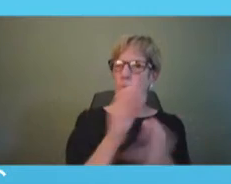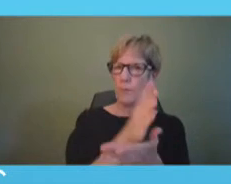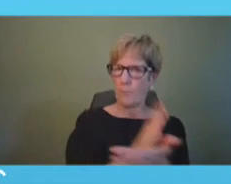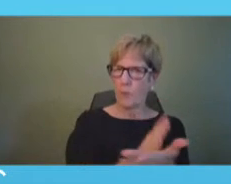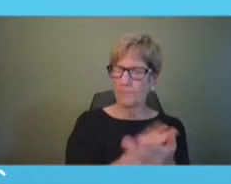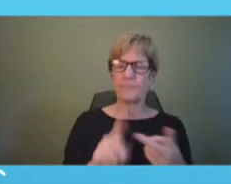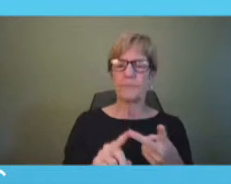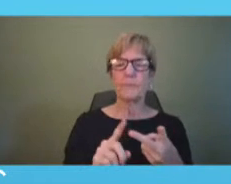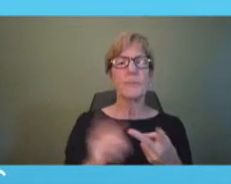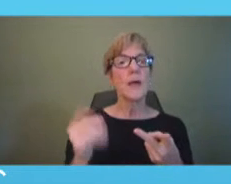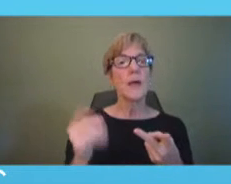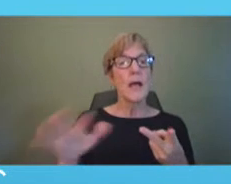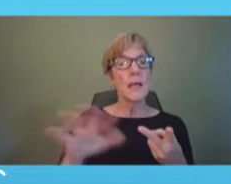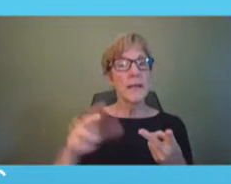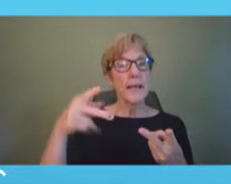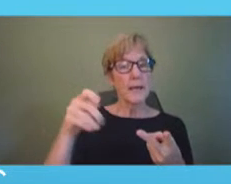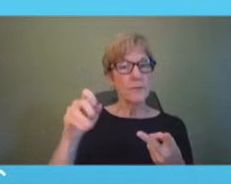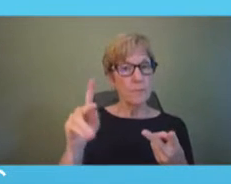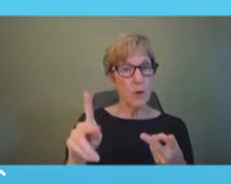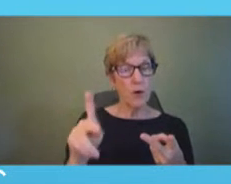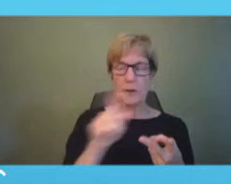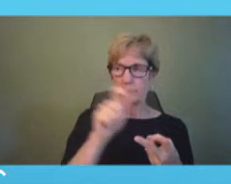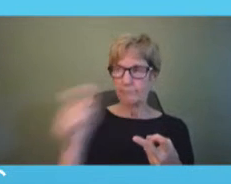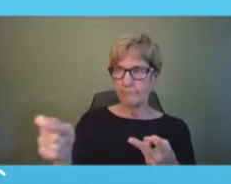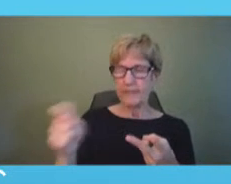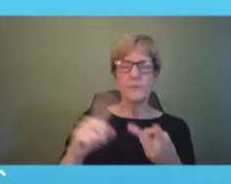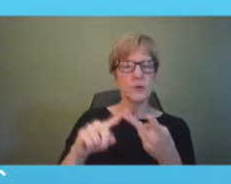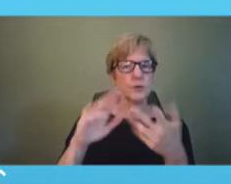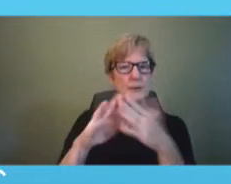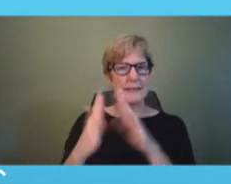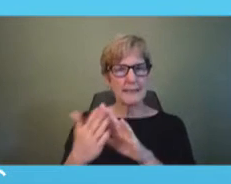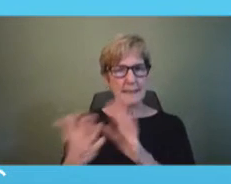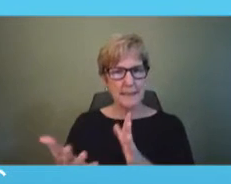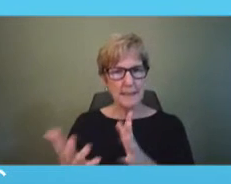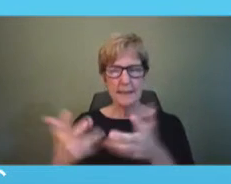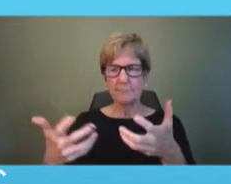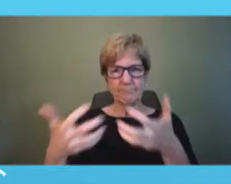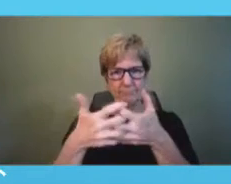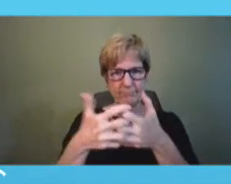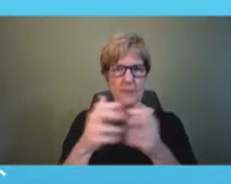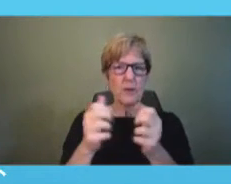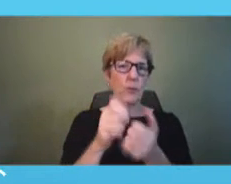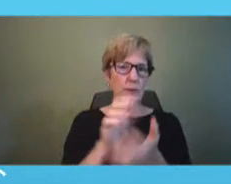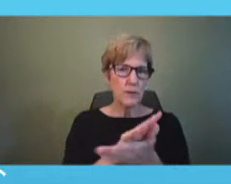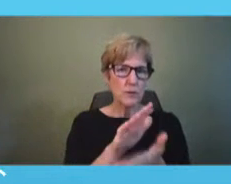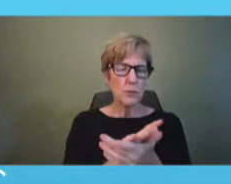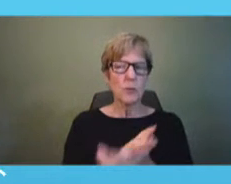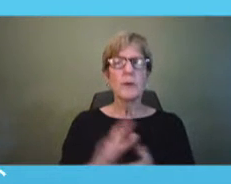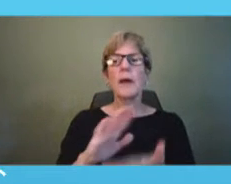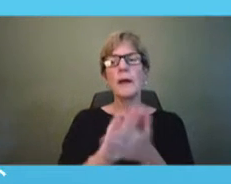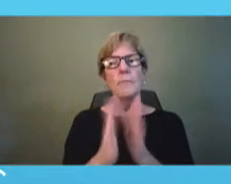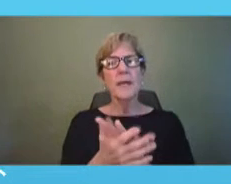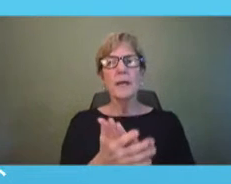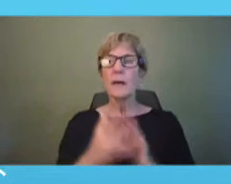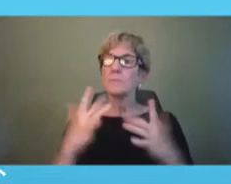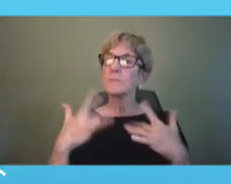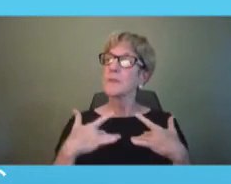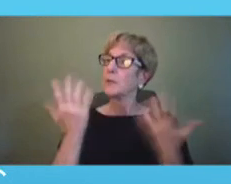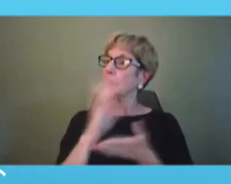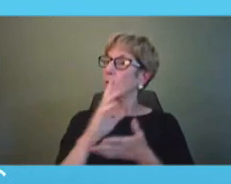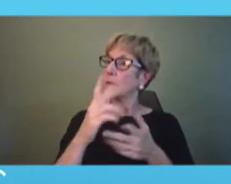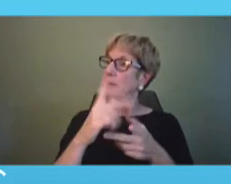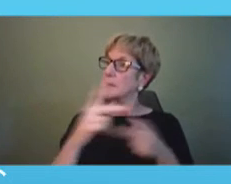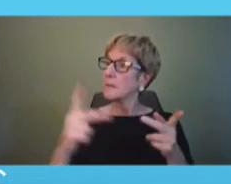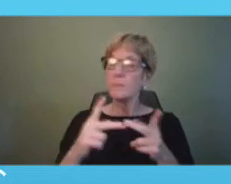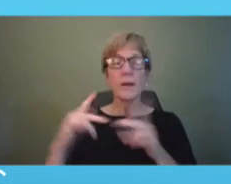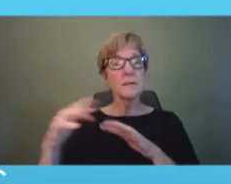to meinberg count parks and wreck uh which kind of complement the school really becomes a community place that centers this and